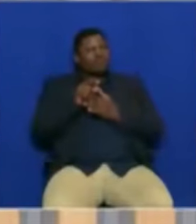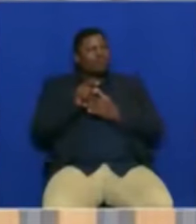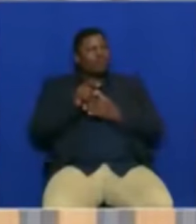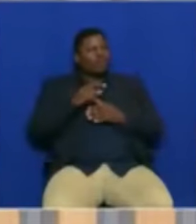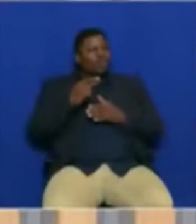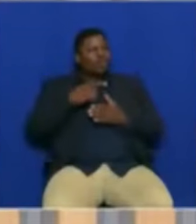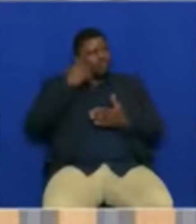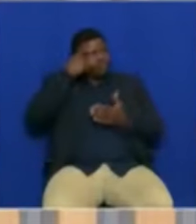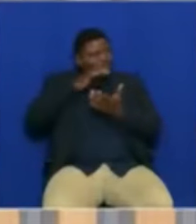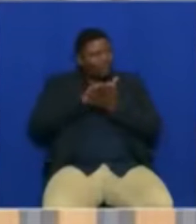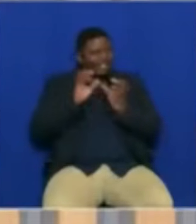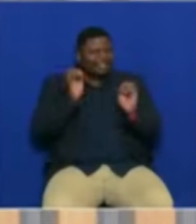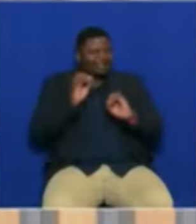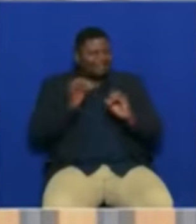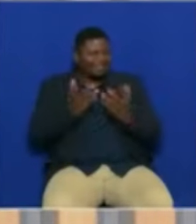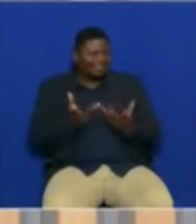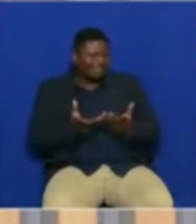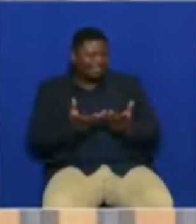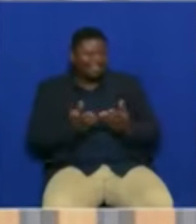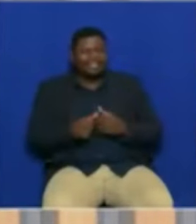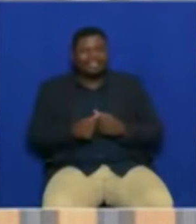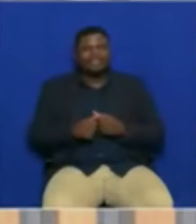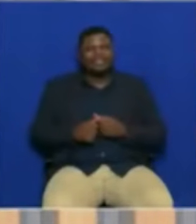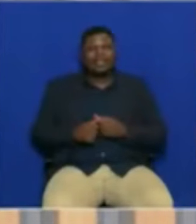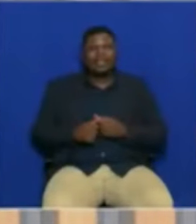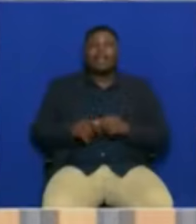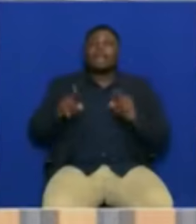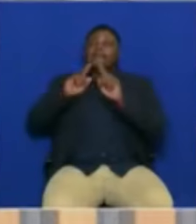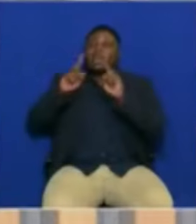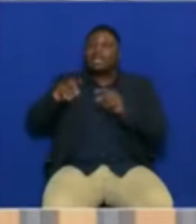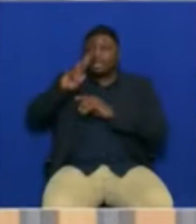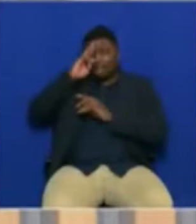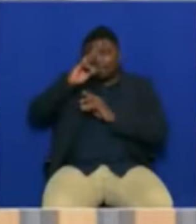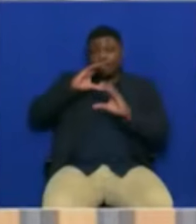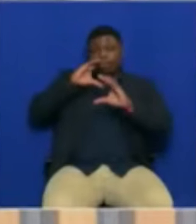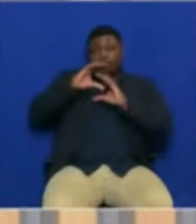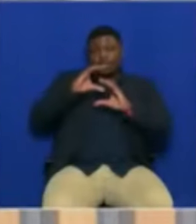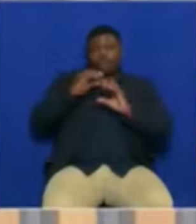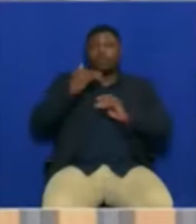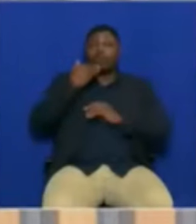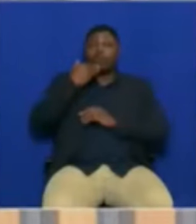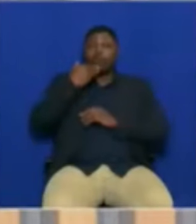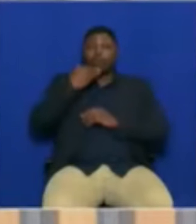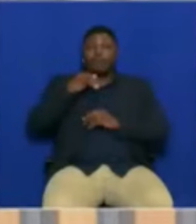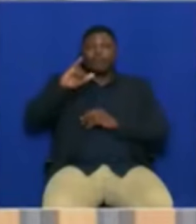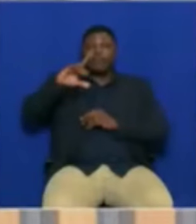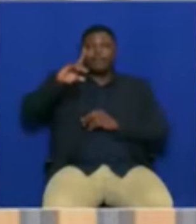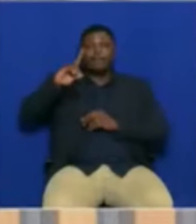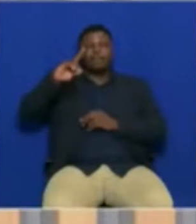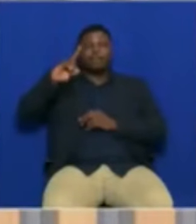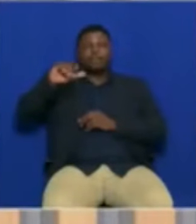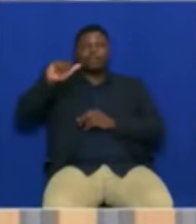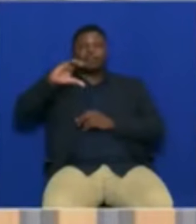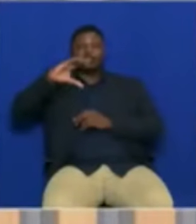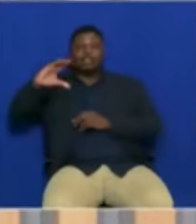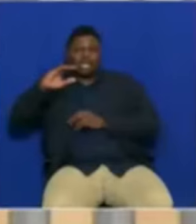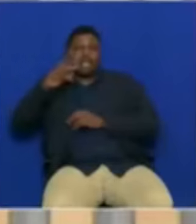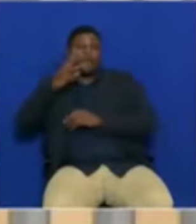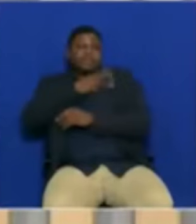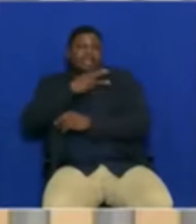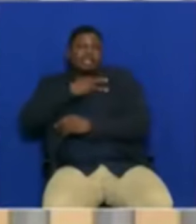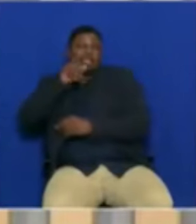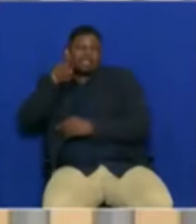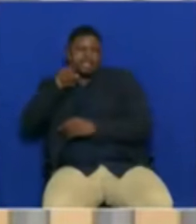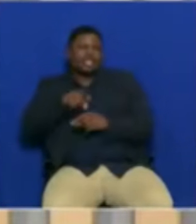saying is that this is a communique between the head of IDEC management and the Director of Public Prosecutions. If there's